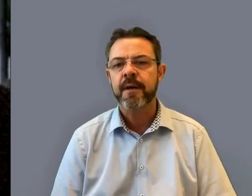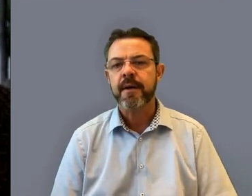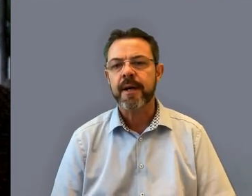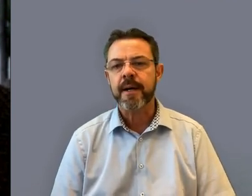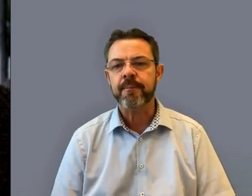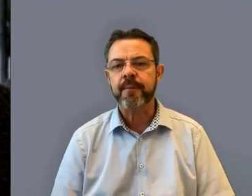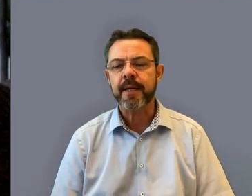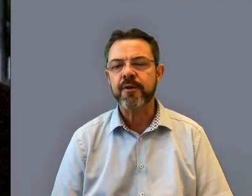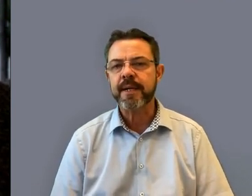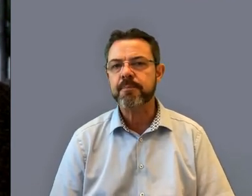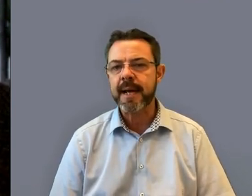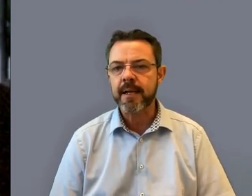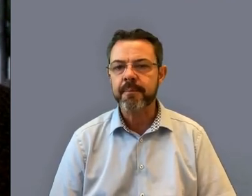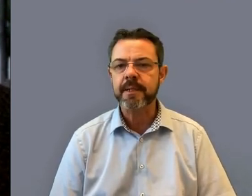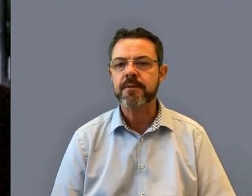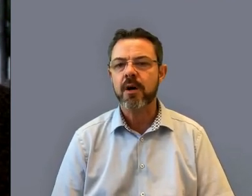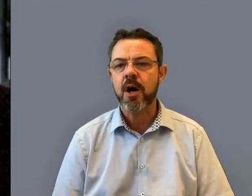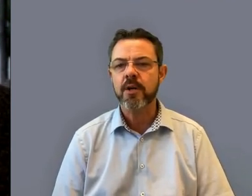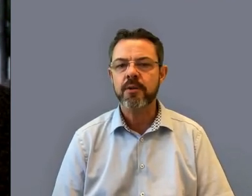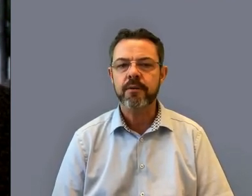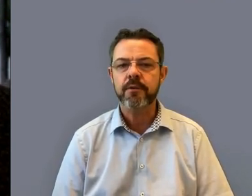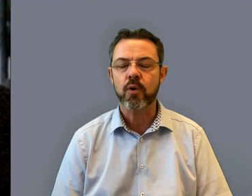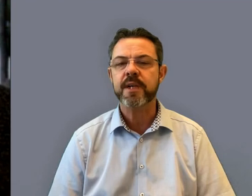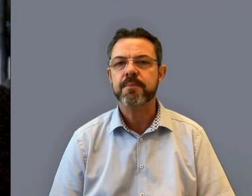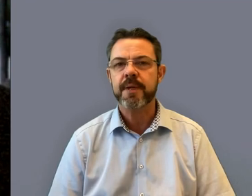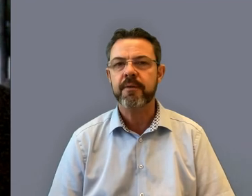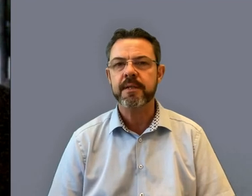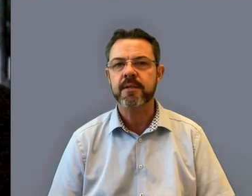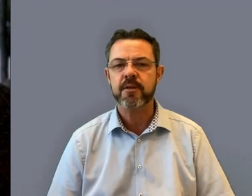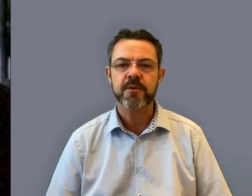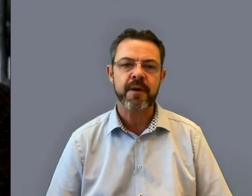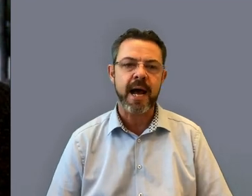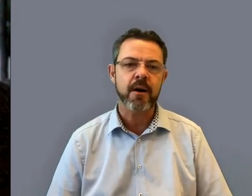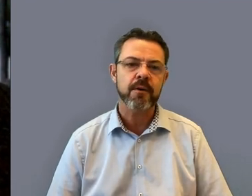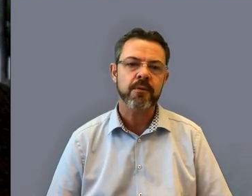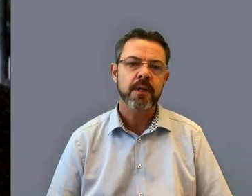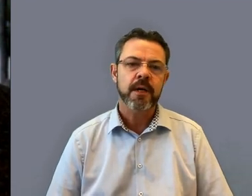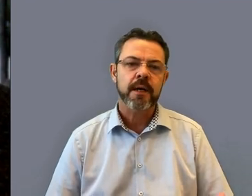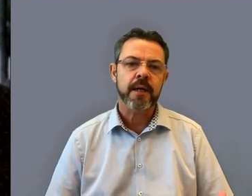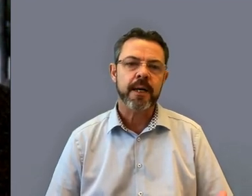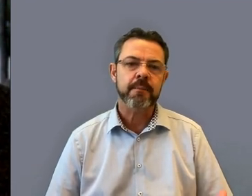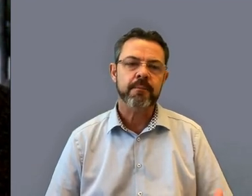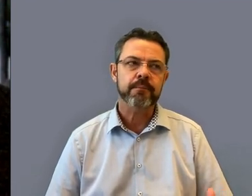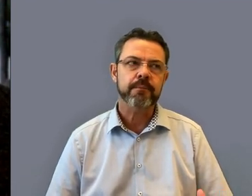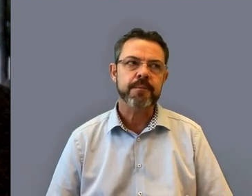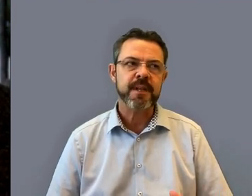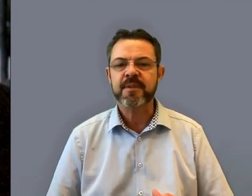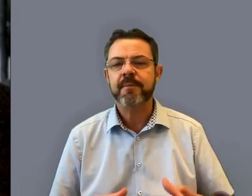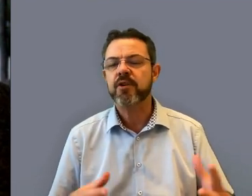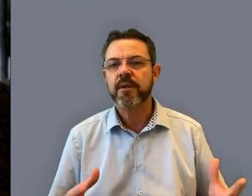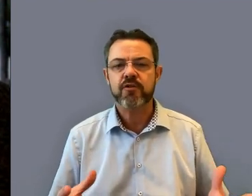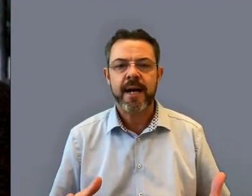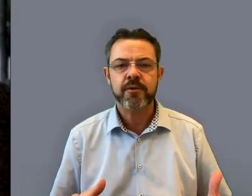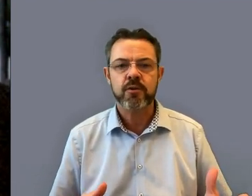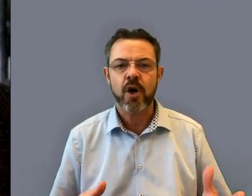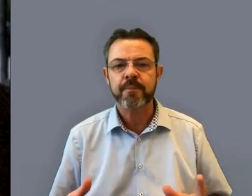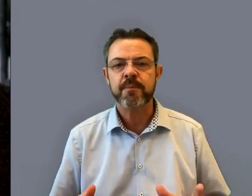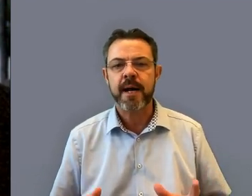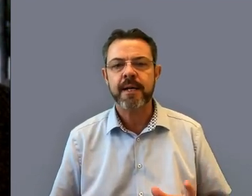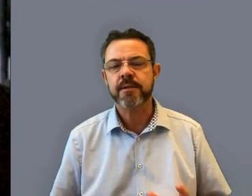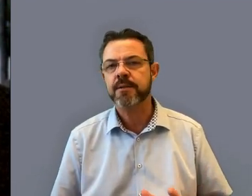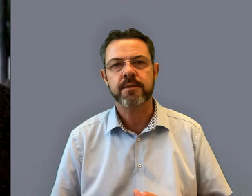interested that you expand a bit on your experience in terms of how sometimes you can try